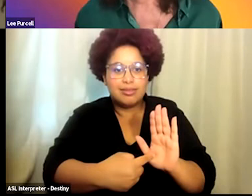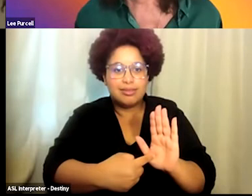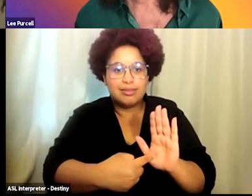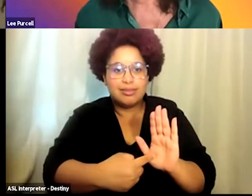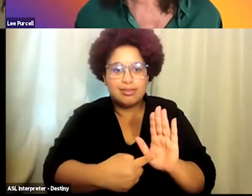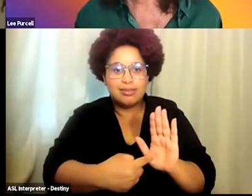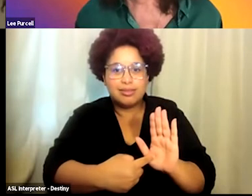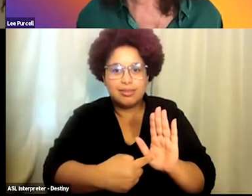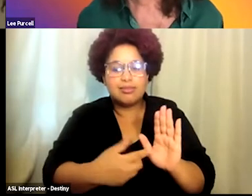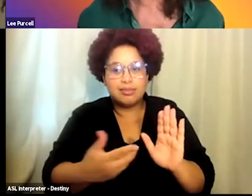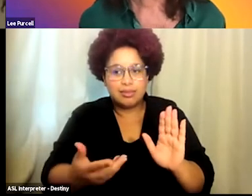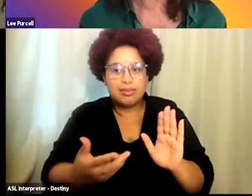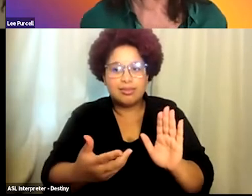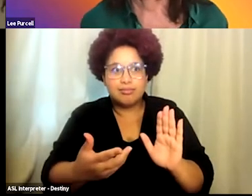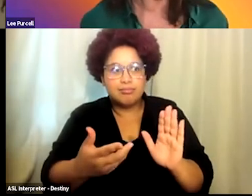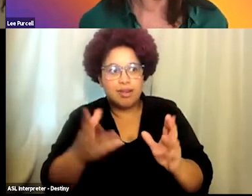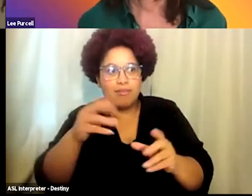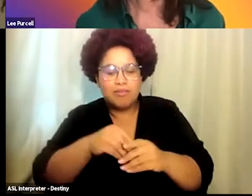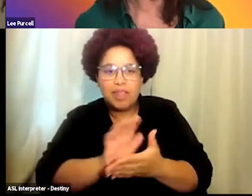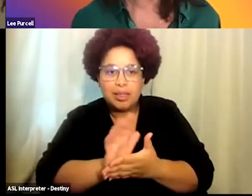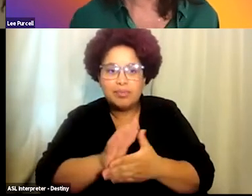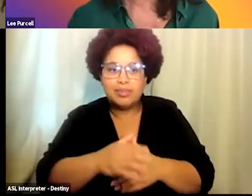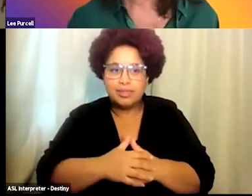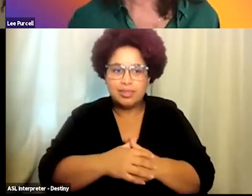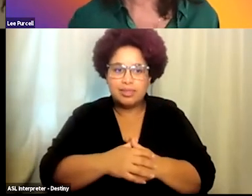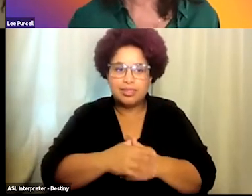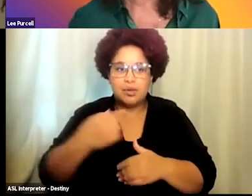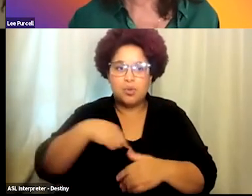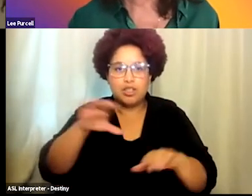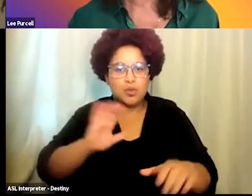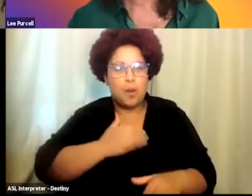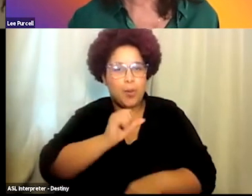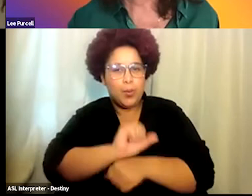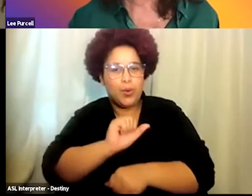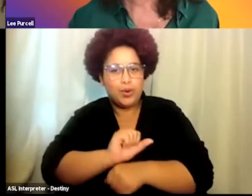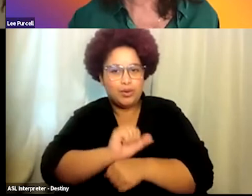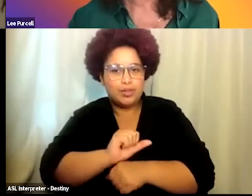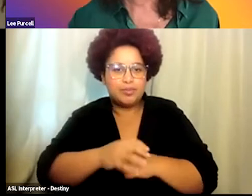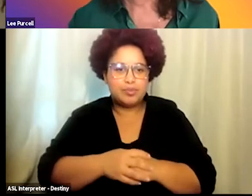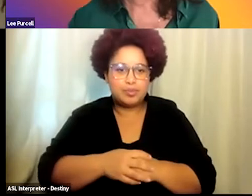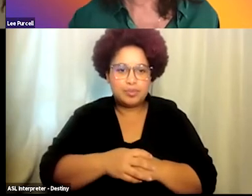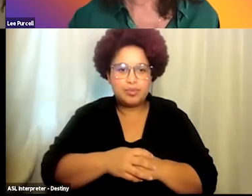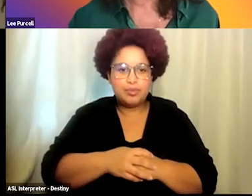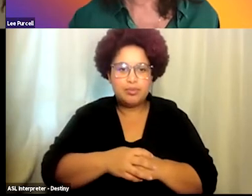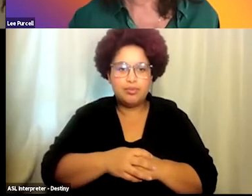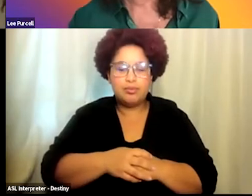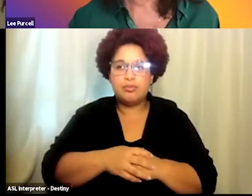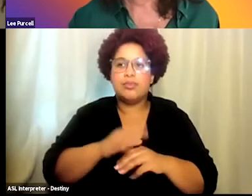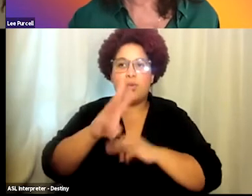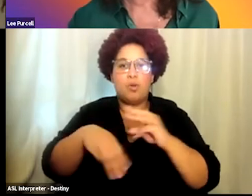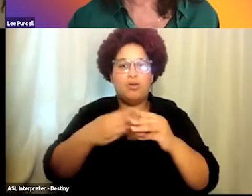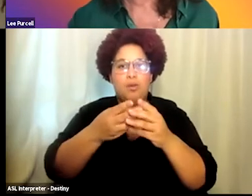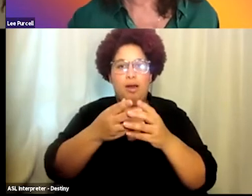noticed in films, and we can do our work. It is a worldwide problem,